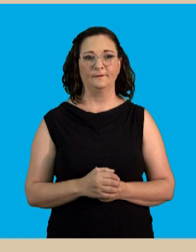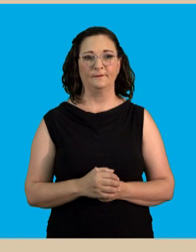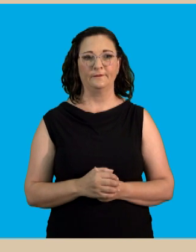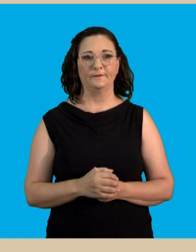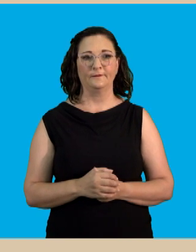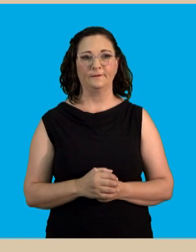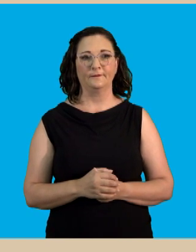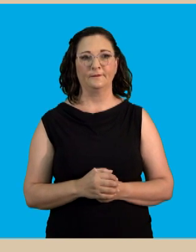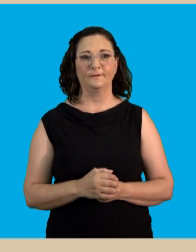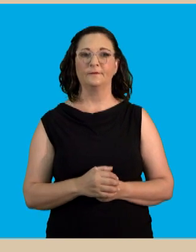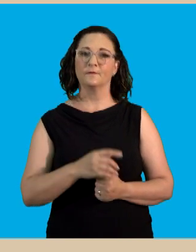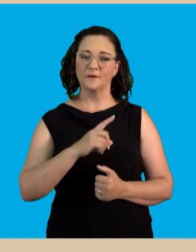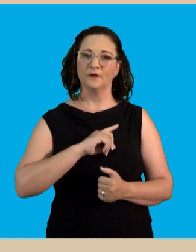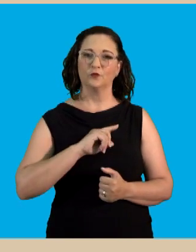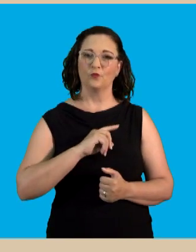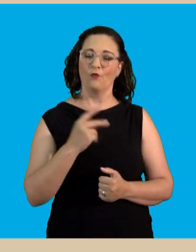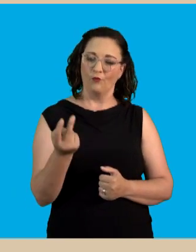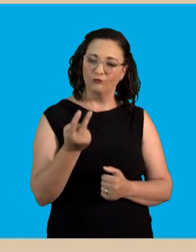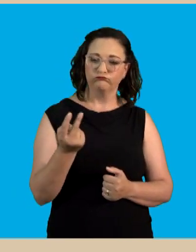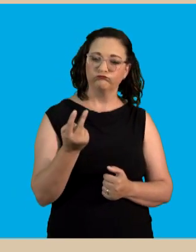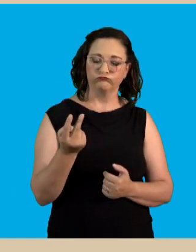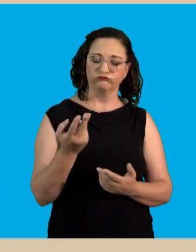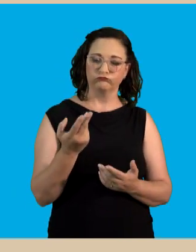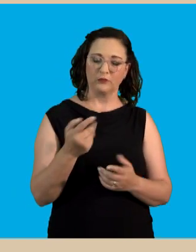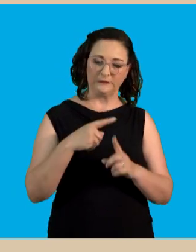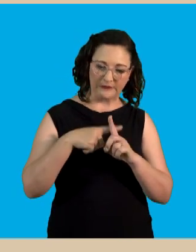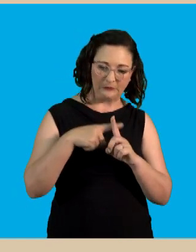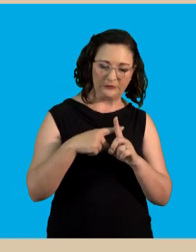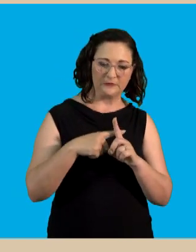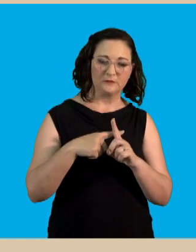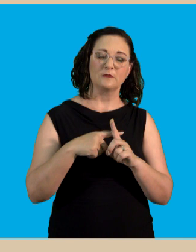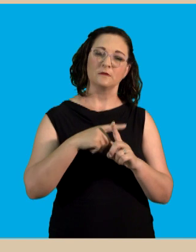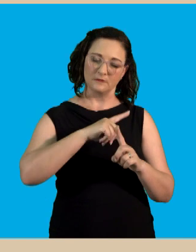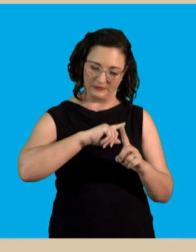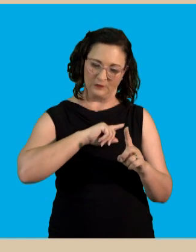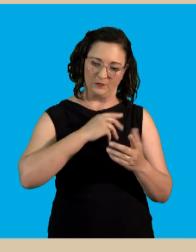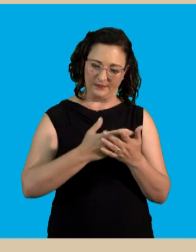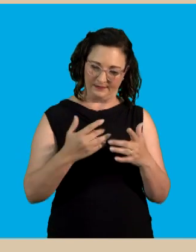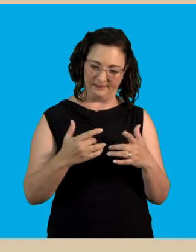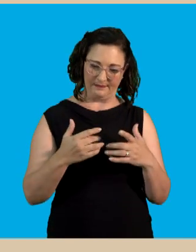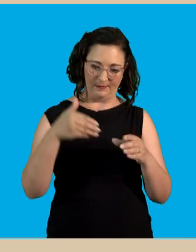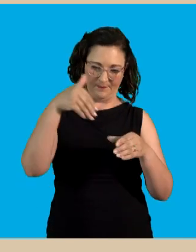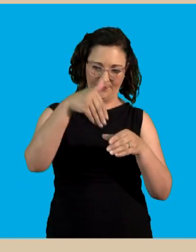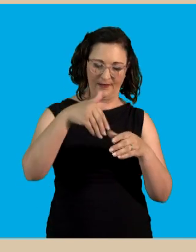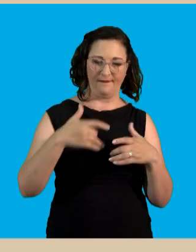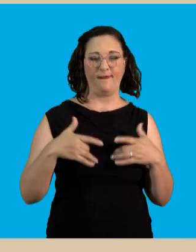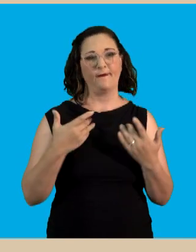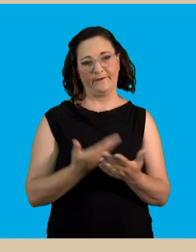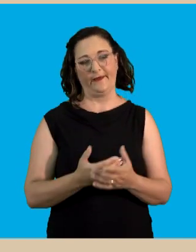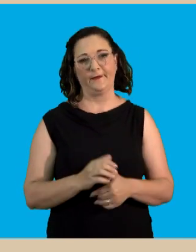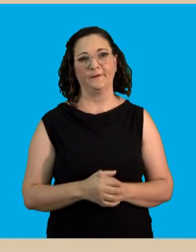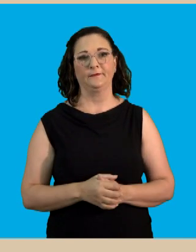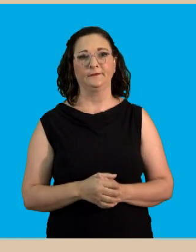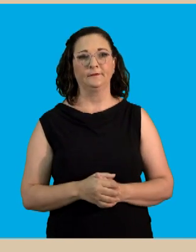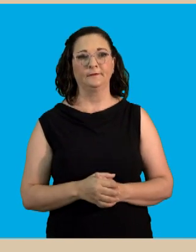on atmosphere are also the reason why planet Earth is the only